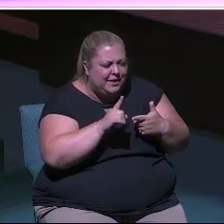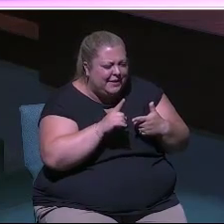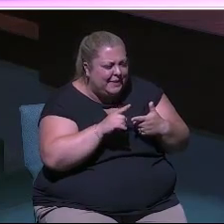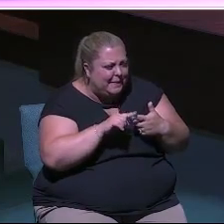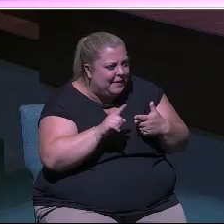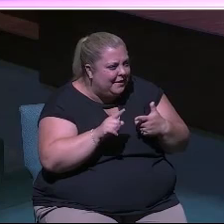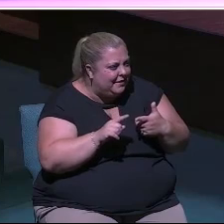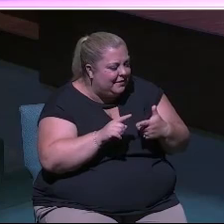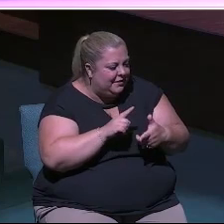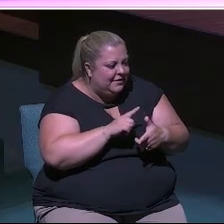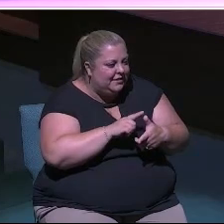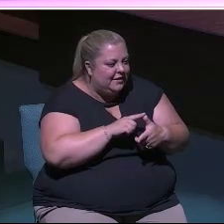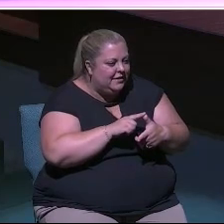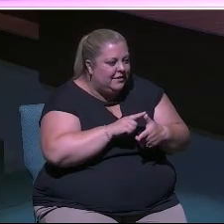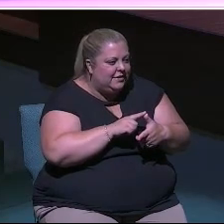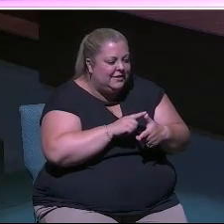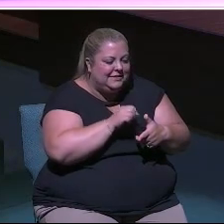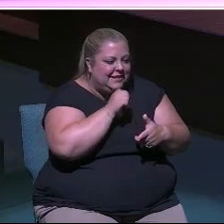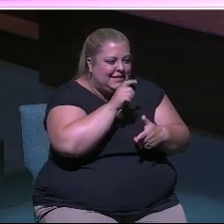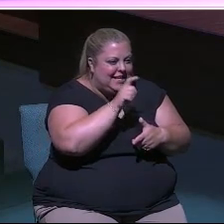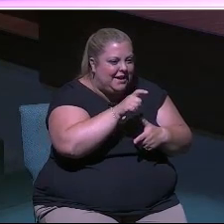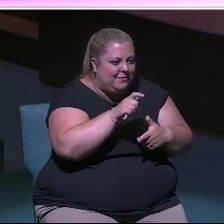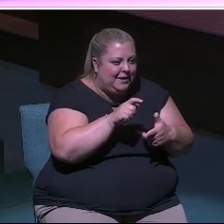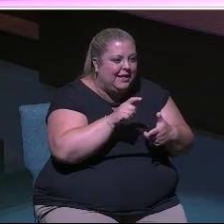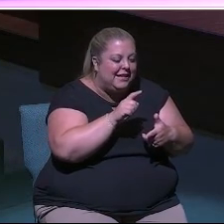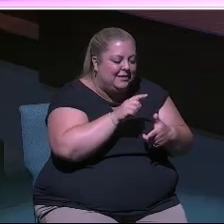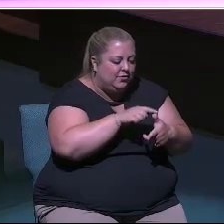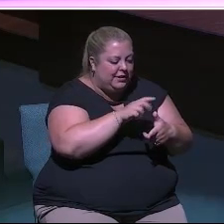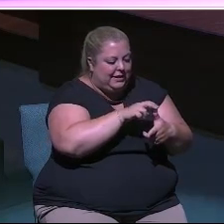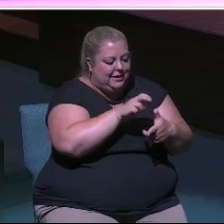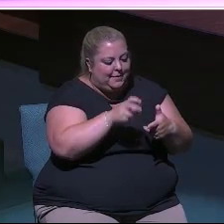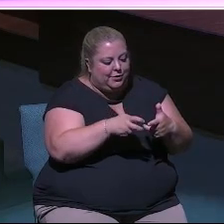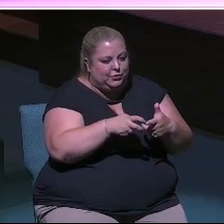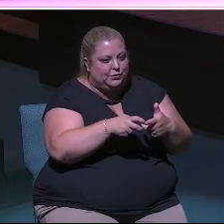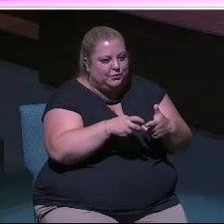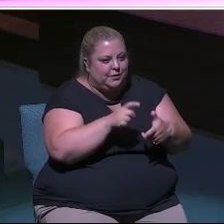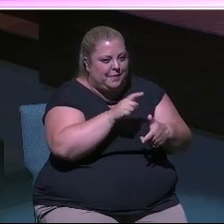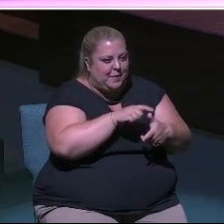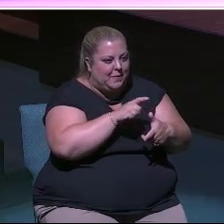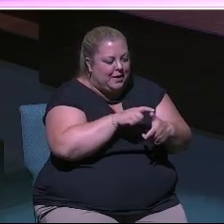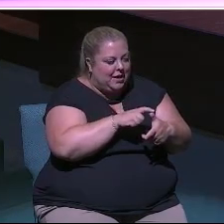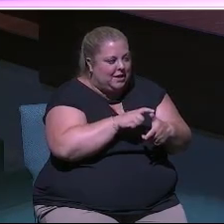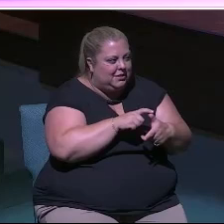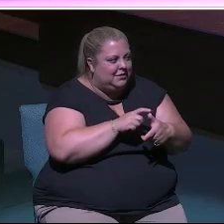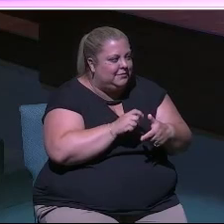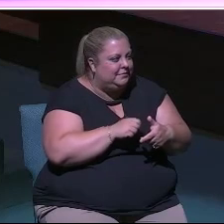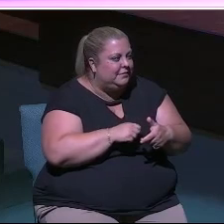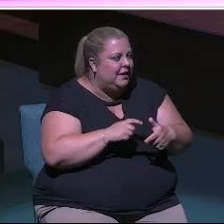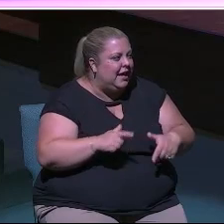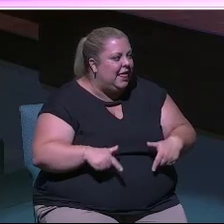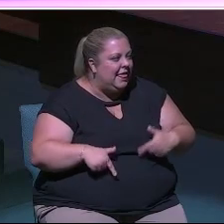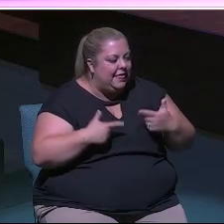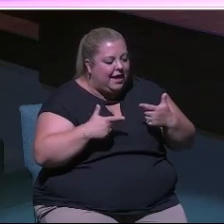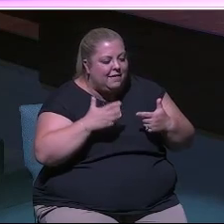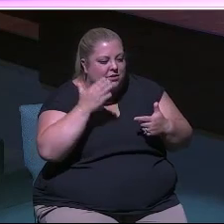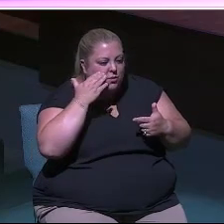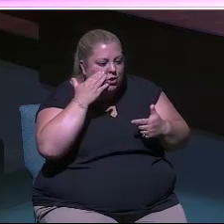Death as we know it is real, but it doesn't have to be. That's actually number two. Number one, I passed, is life as we know it is